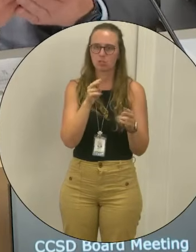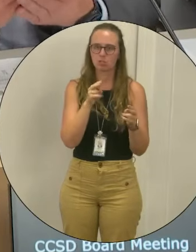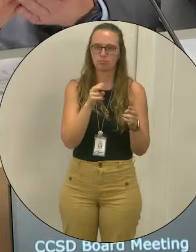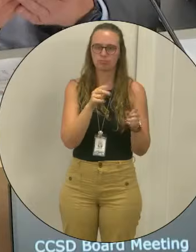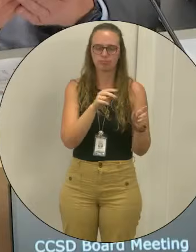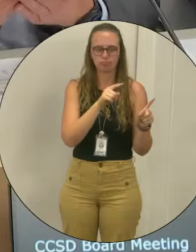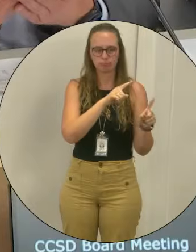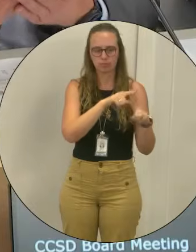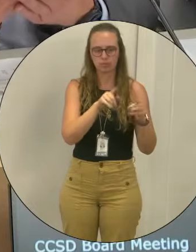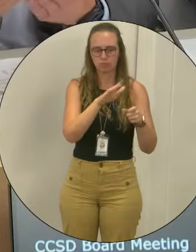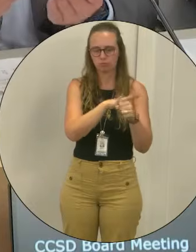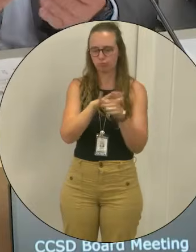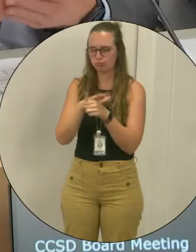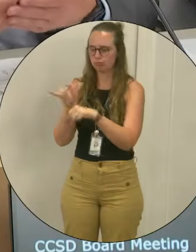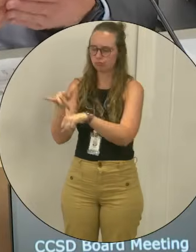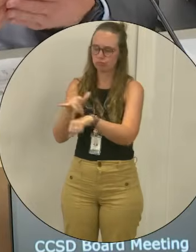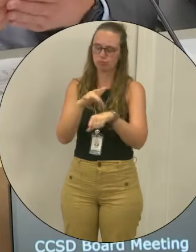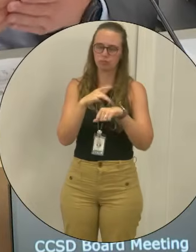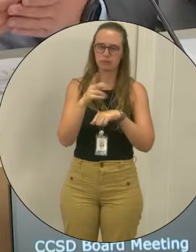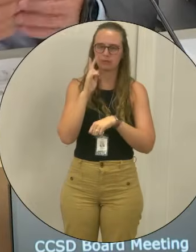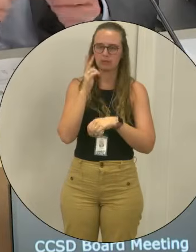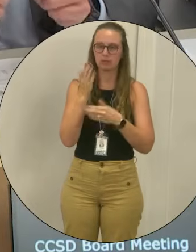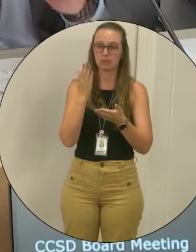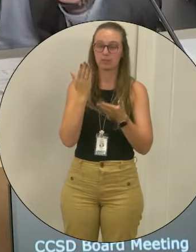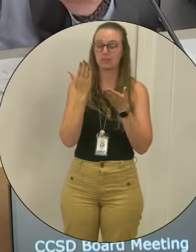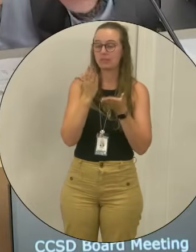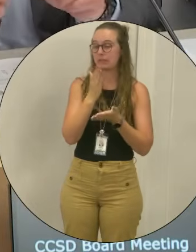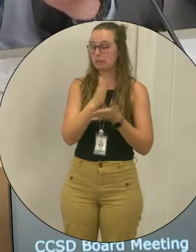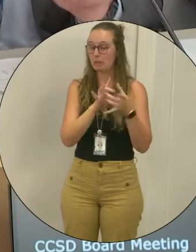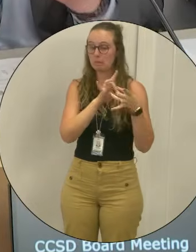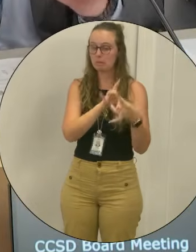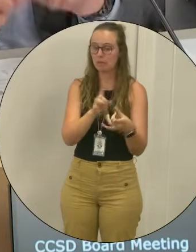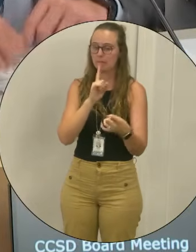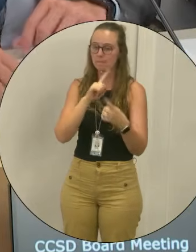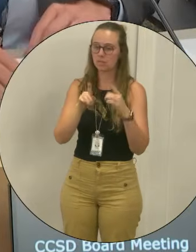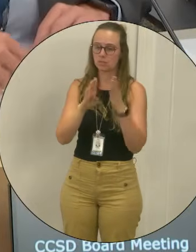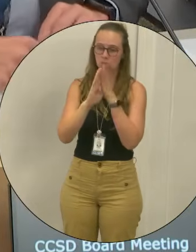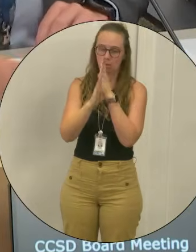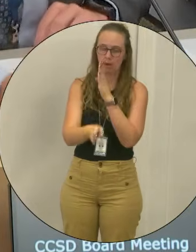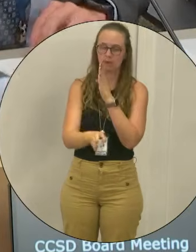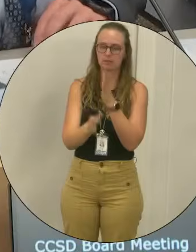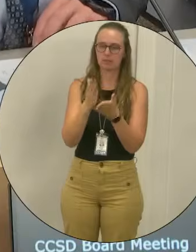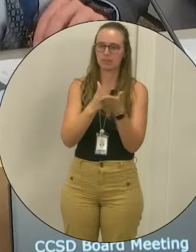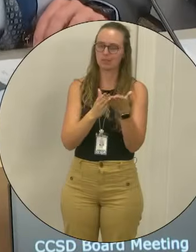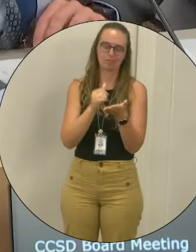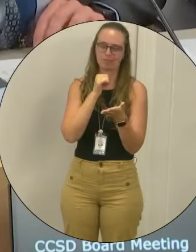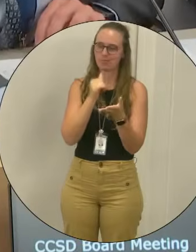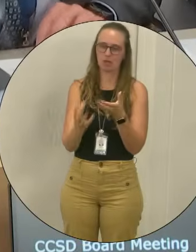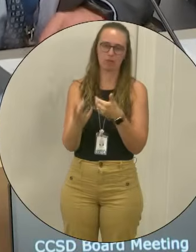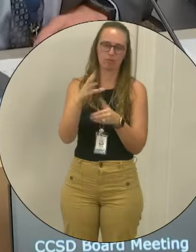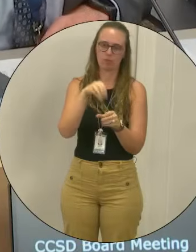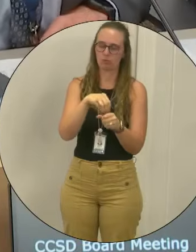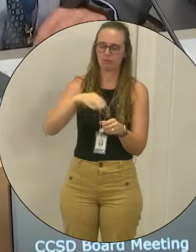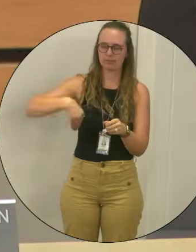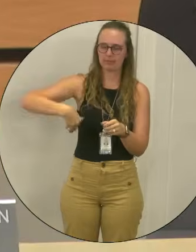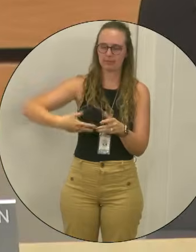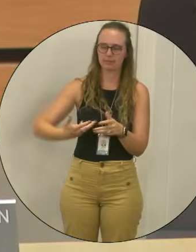board, we can see some correlations, but the direct pieces are not in place yet.